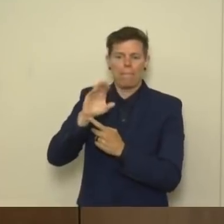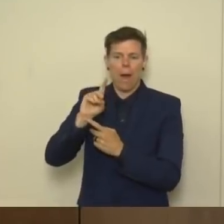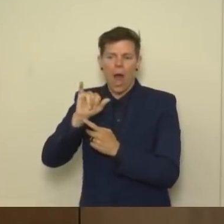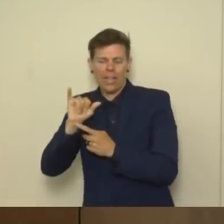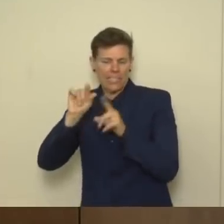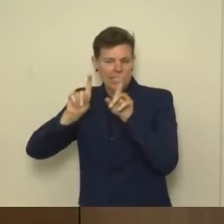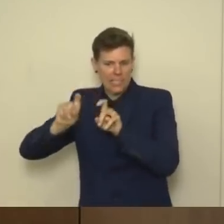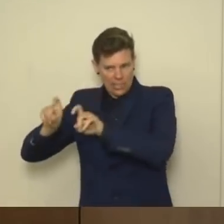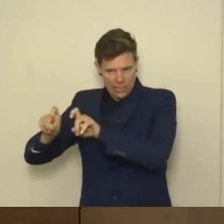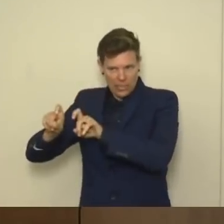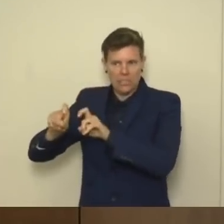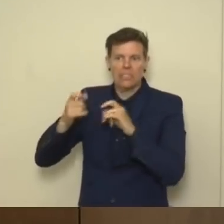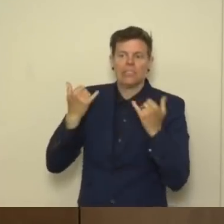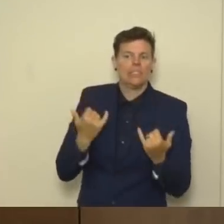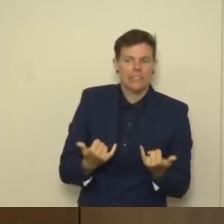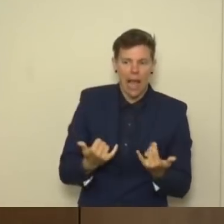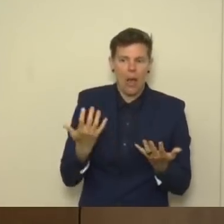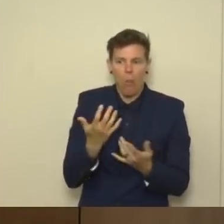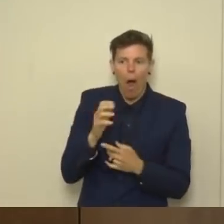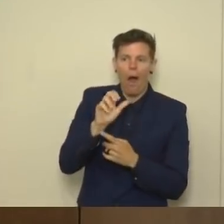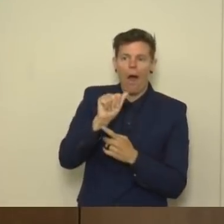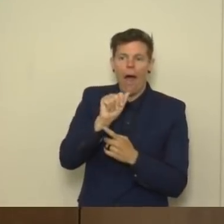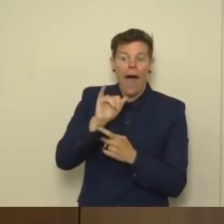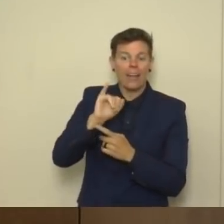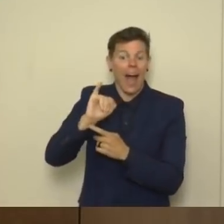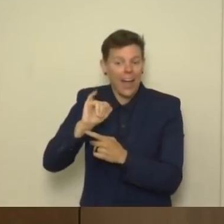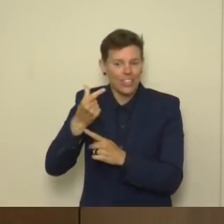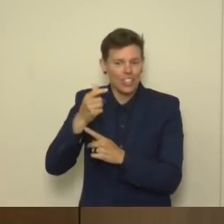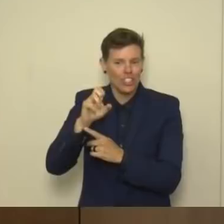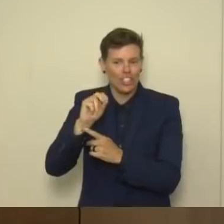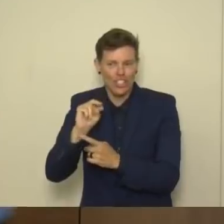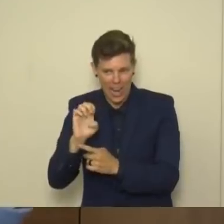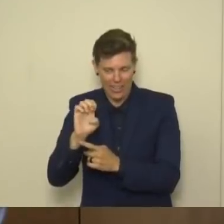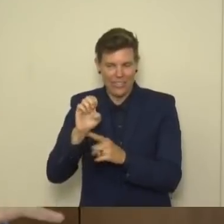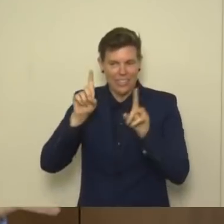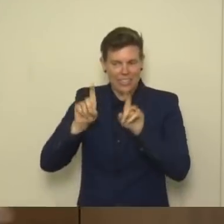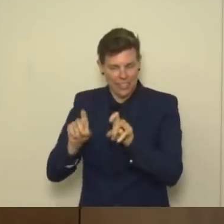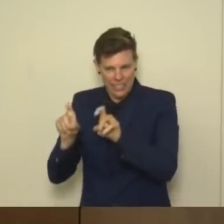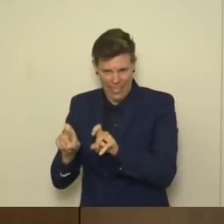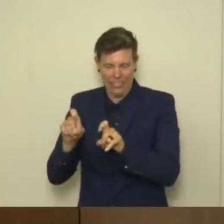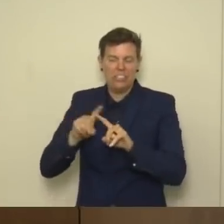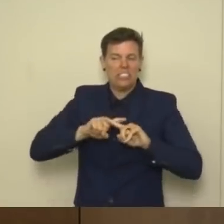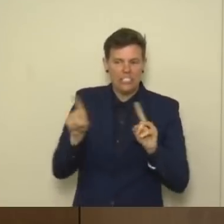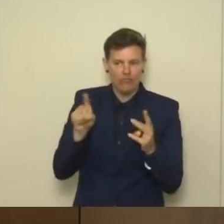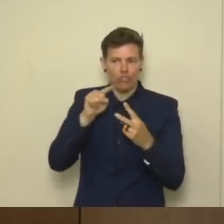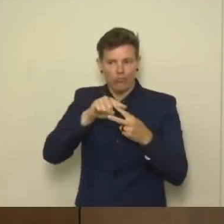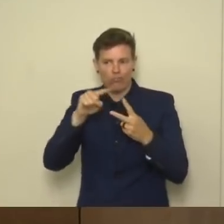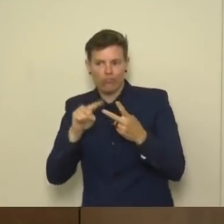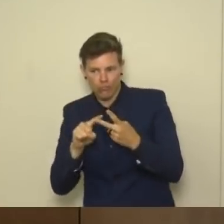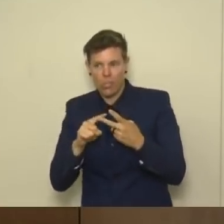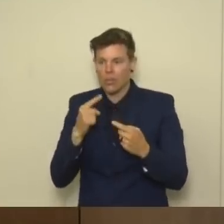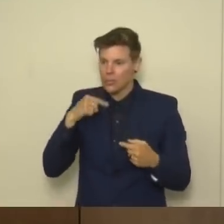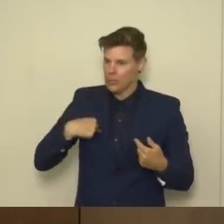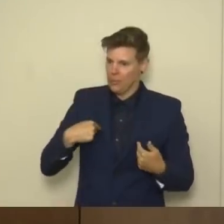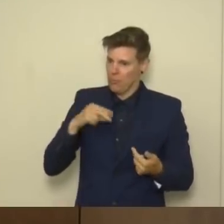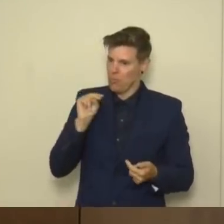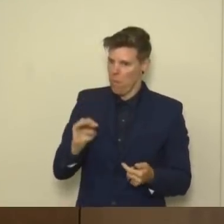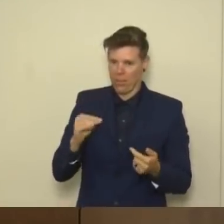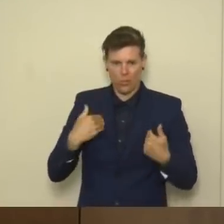on antigen testing. And New Mexico continues to be, because I've got great partners, mutual